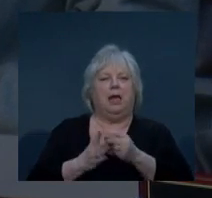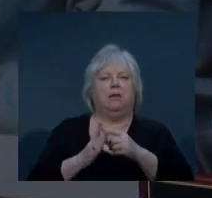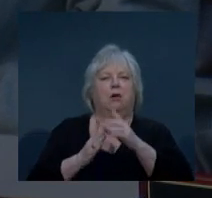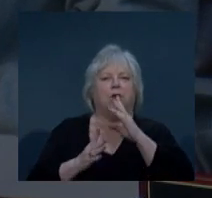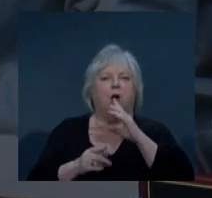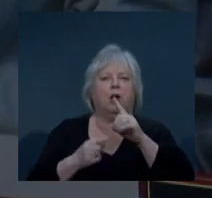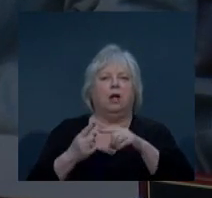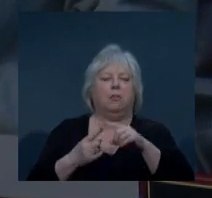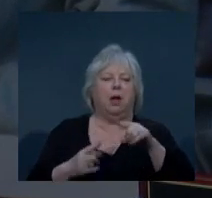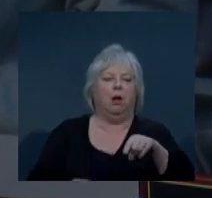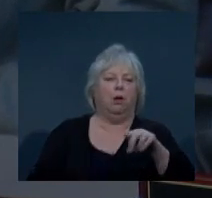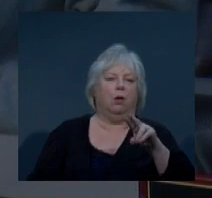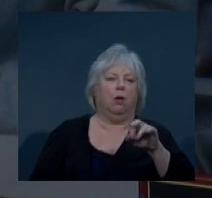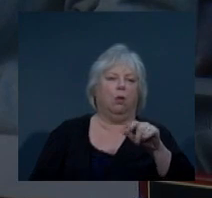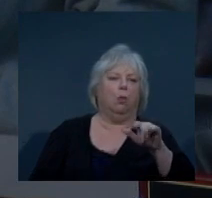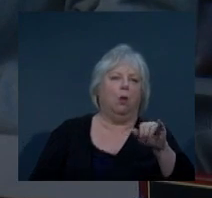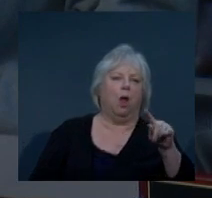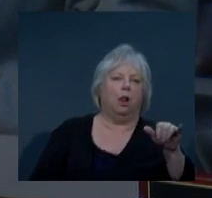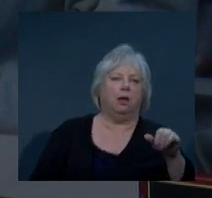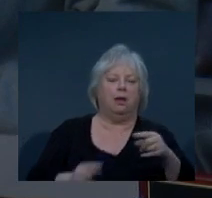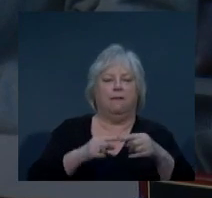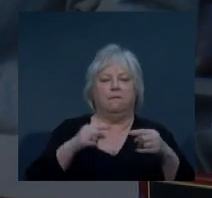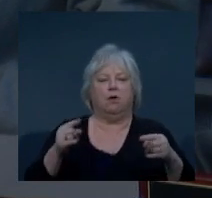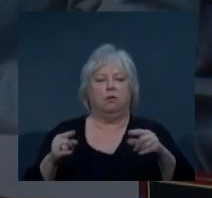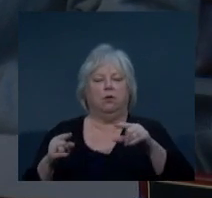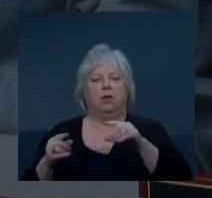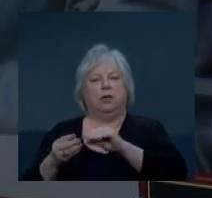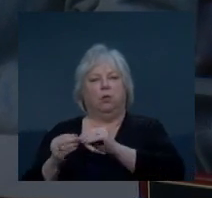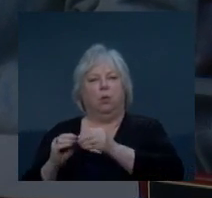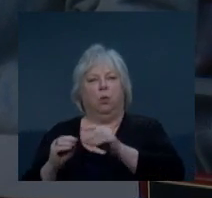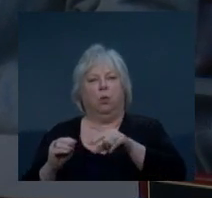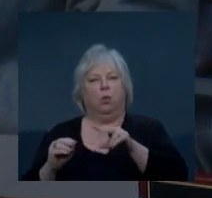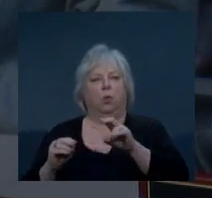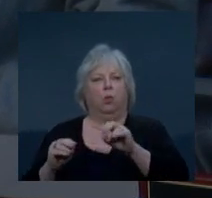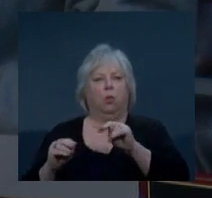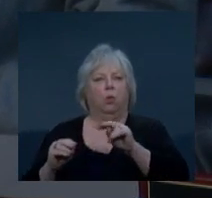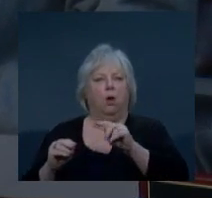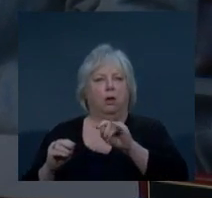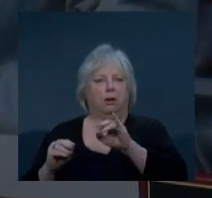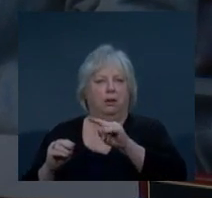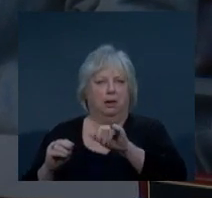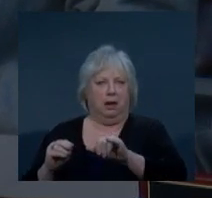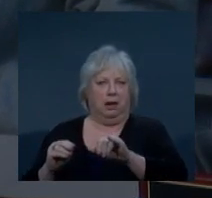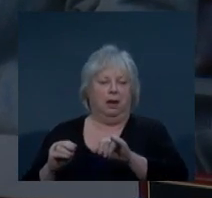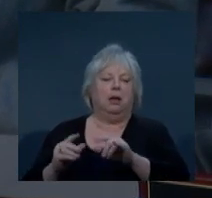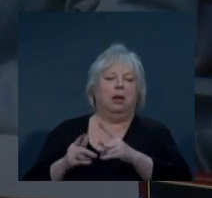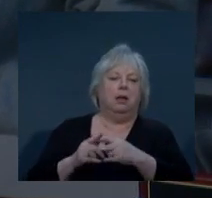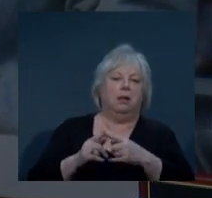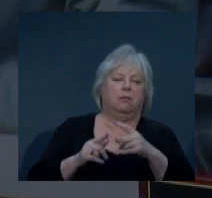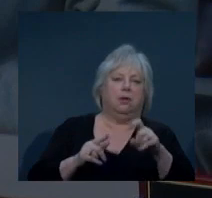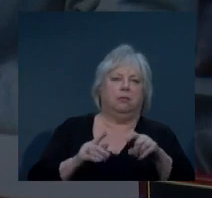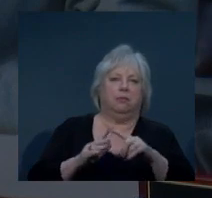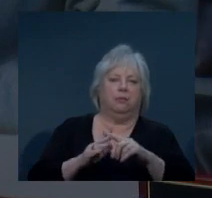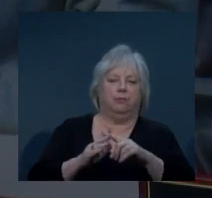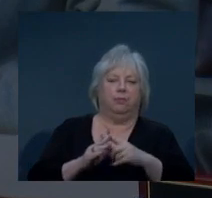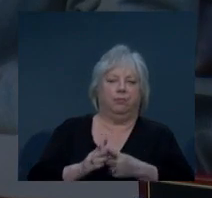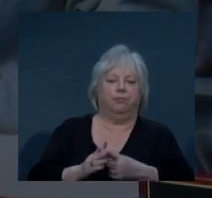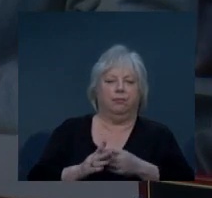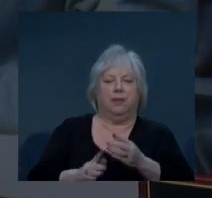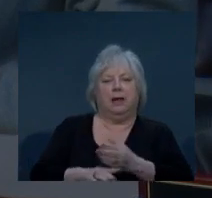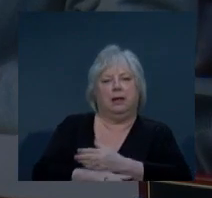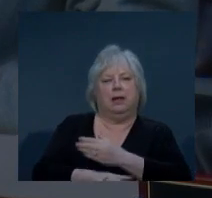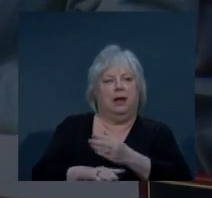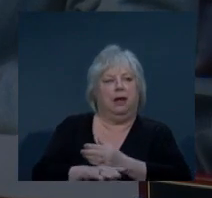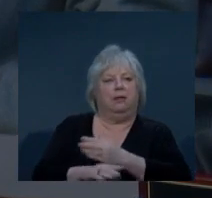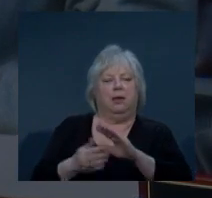about quality versus quantity, which is the problem we have now, then we need to start